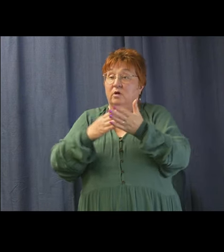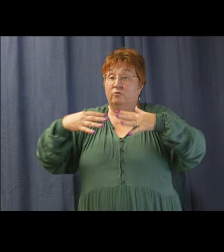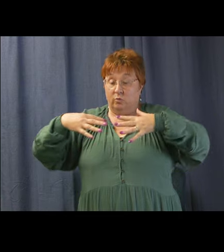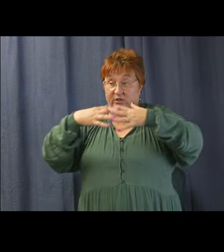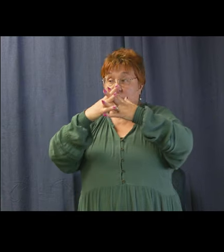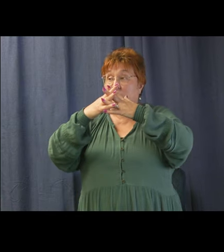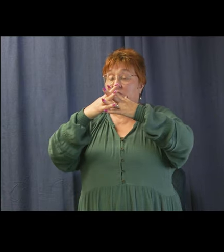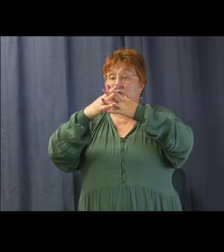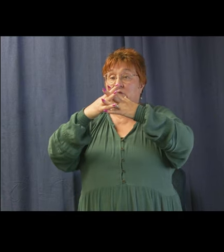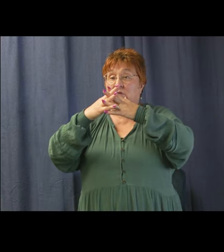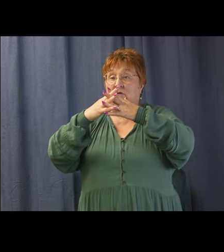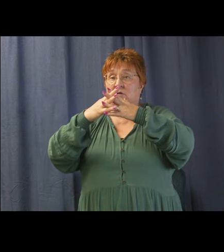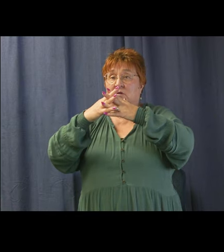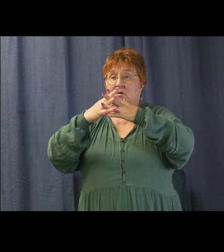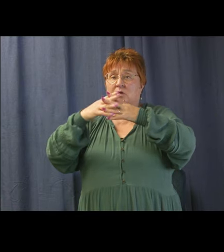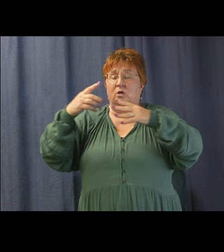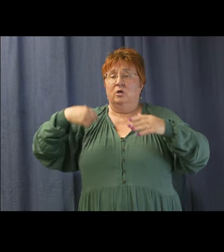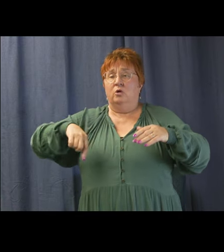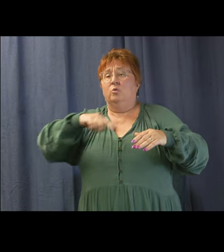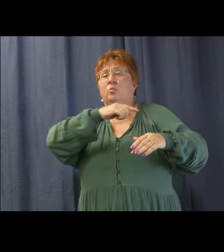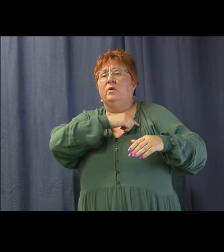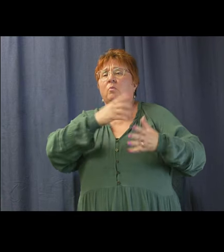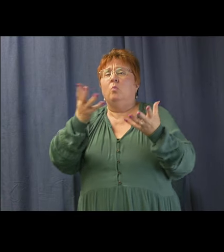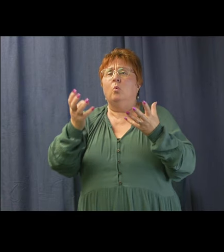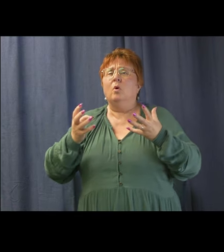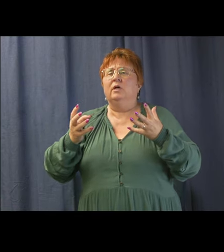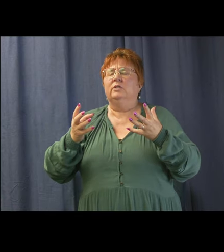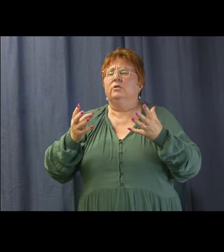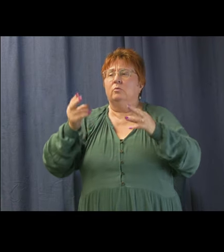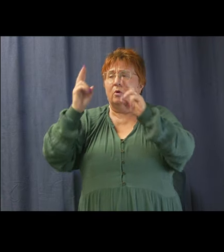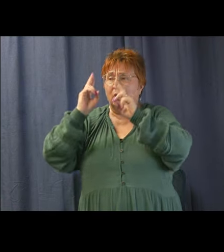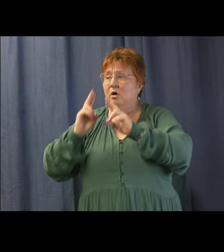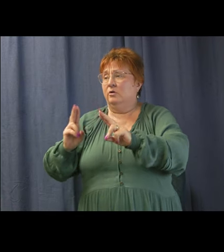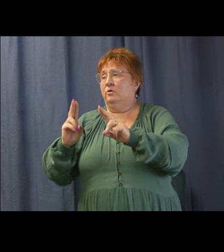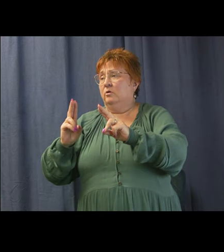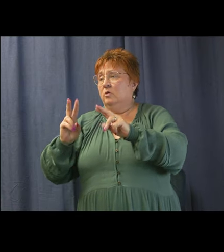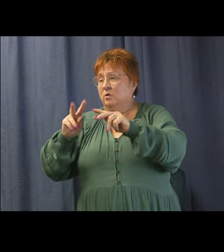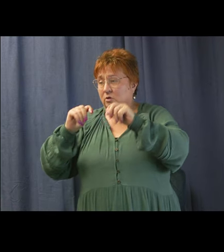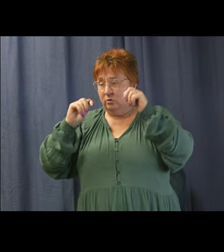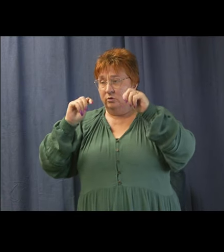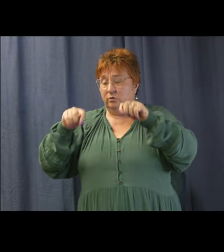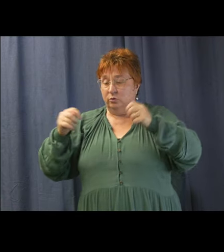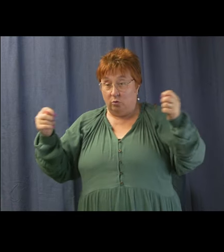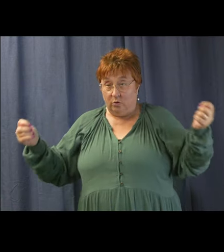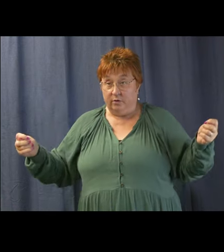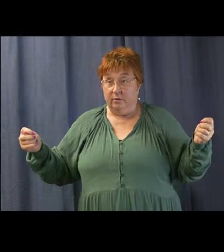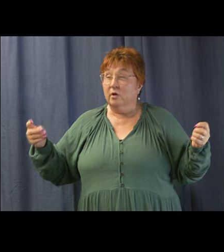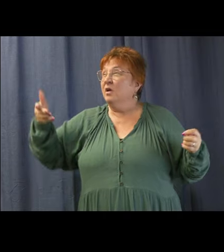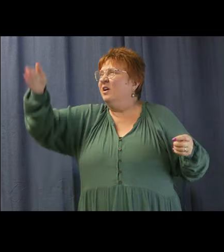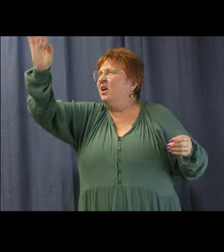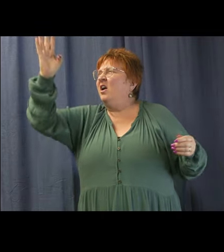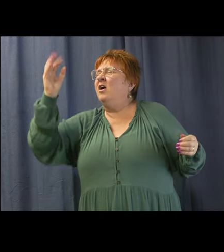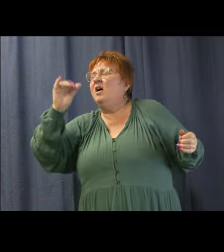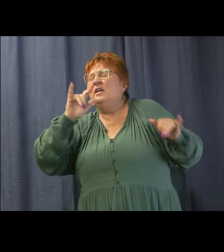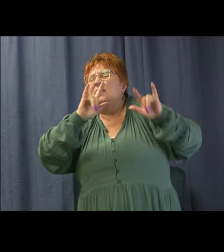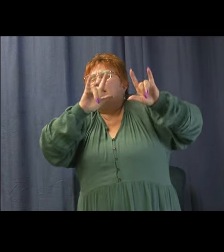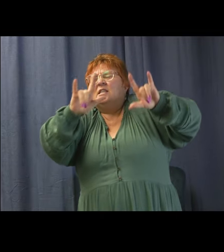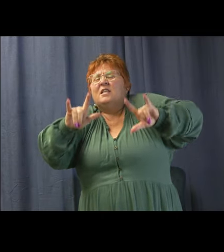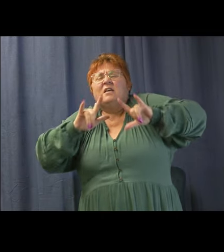restoration. That's why we're trying to magnify the Torah, make it honorable. We have a creator who loves us and wants to